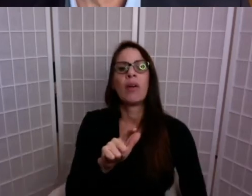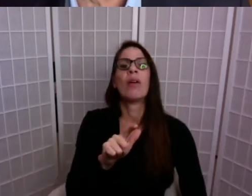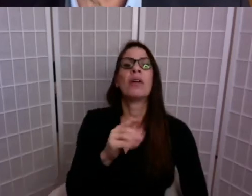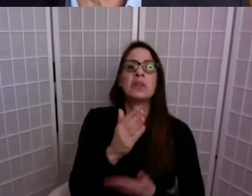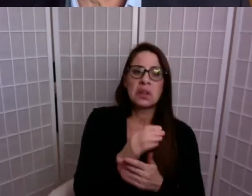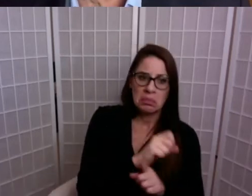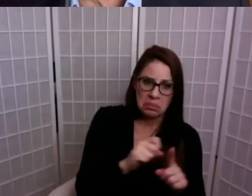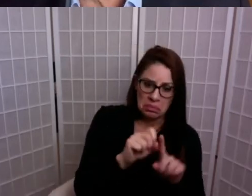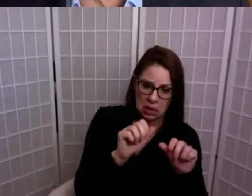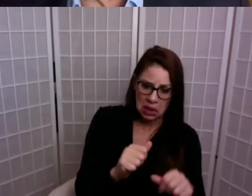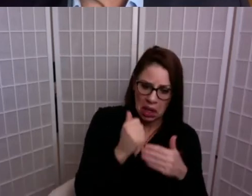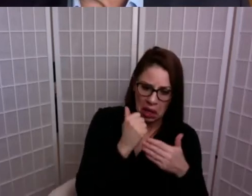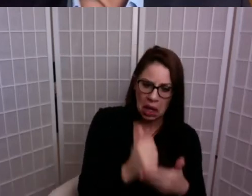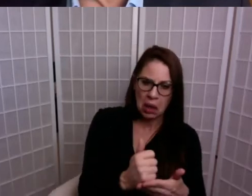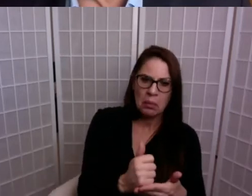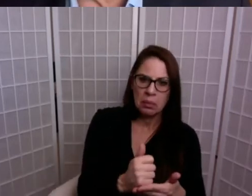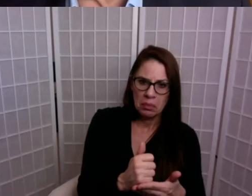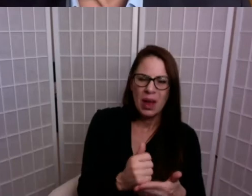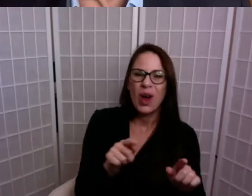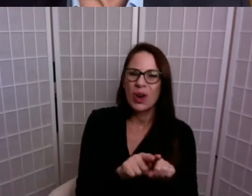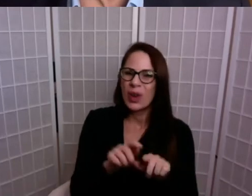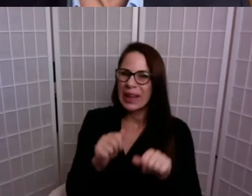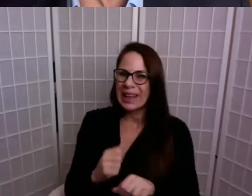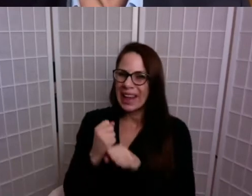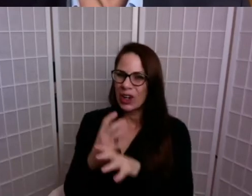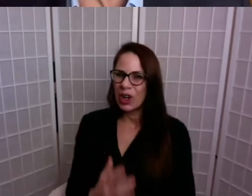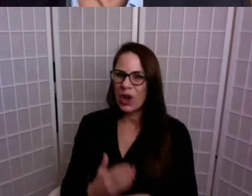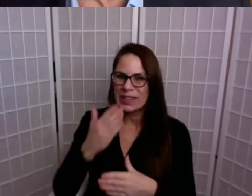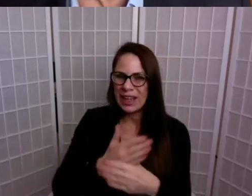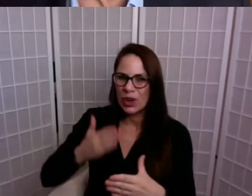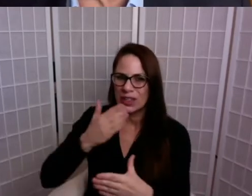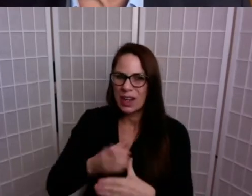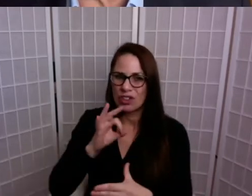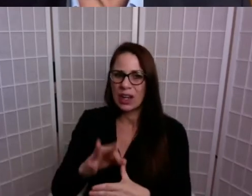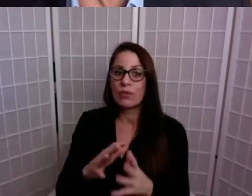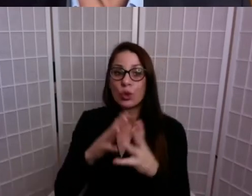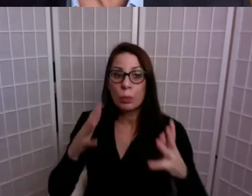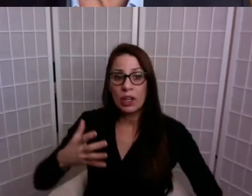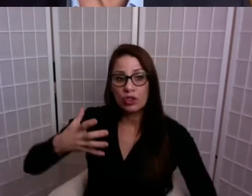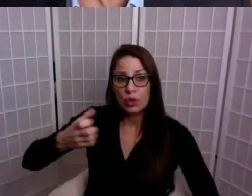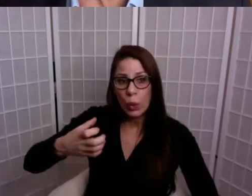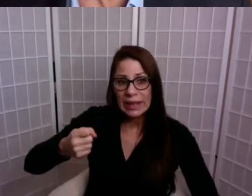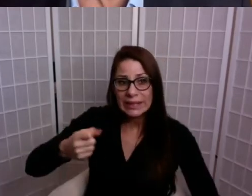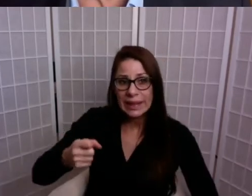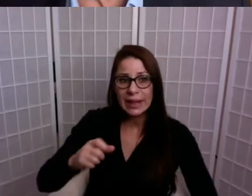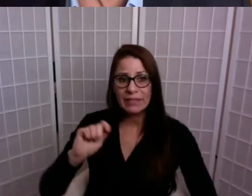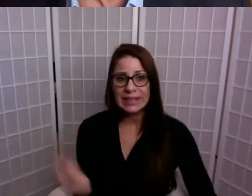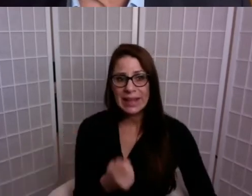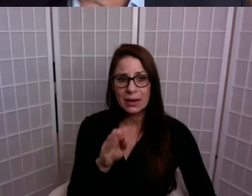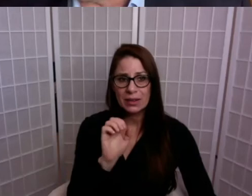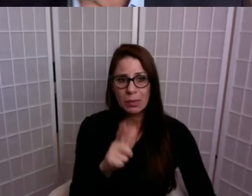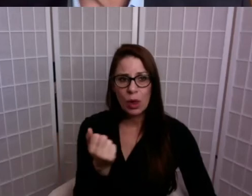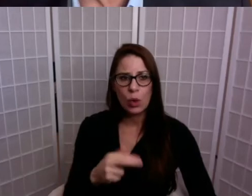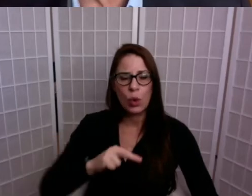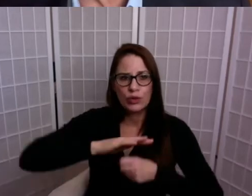helpful. They can also cause irritation. So if you do too much putty or too much squeezing of a tennis ball or a stress ball or things like that,